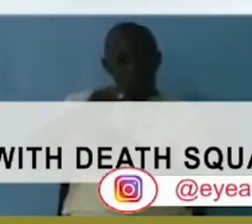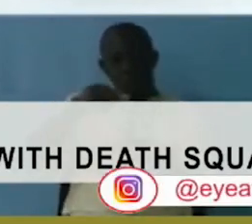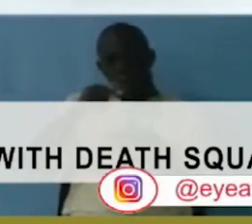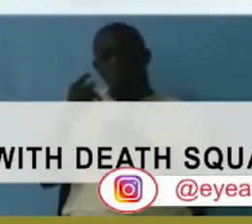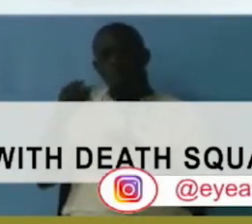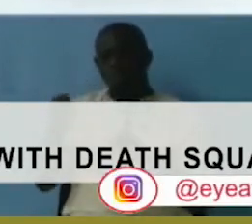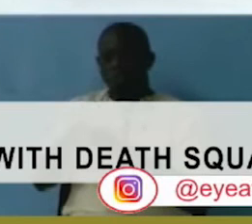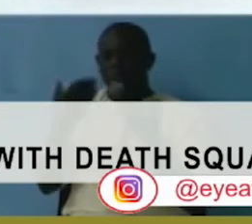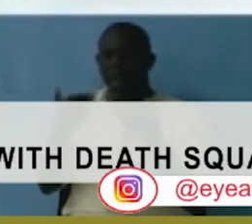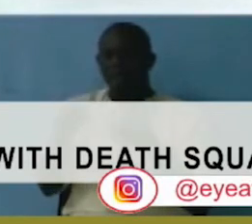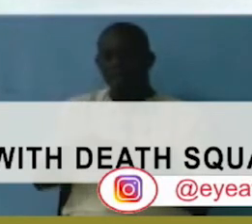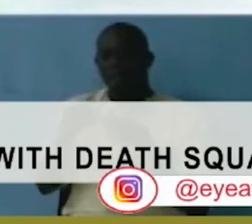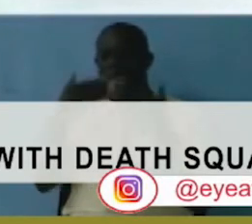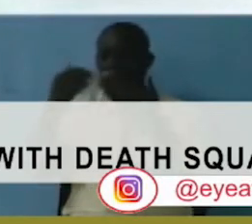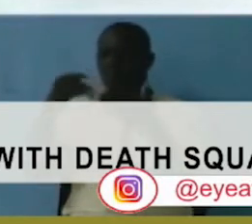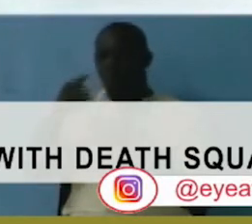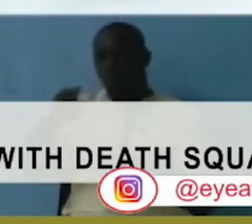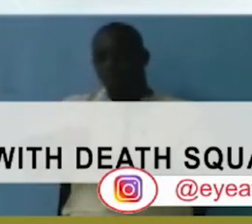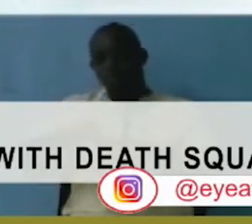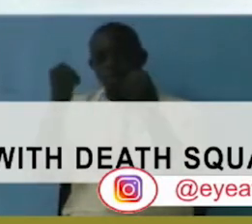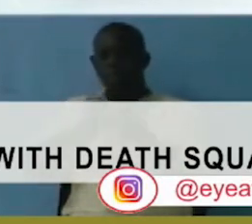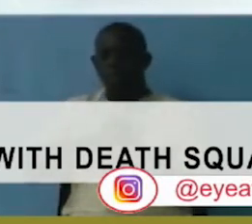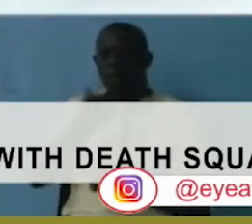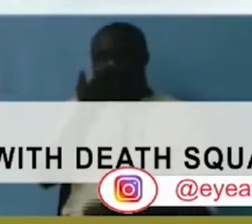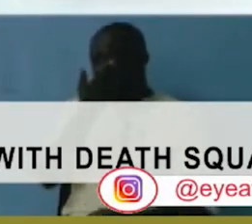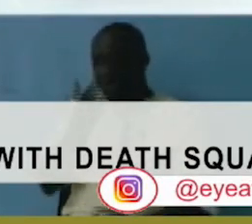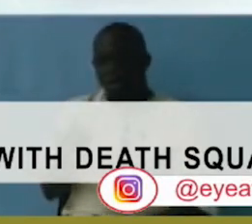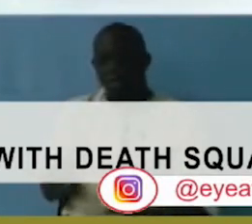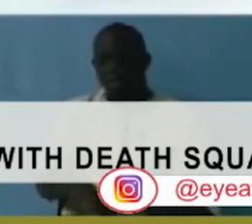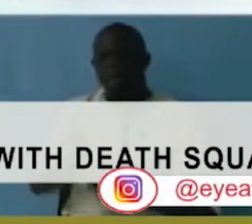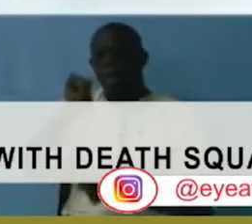my eye. And Musa rose up.